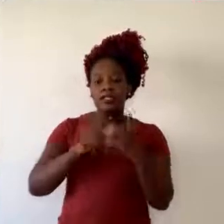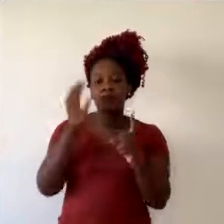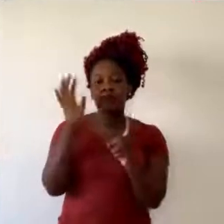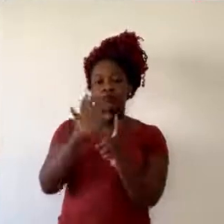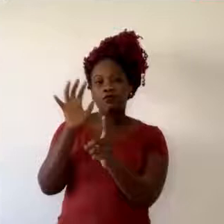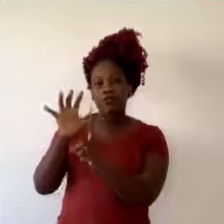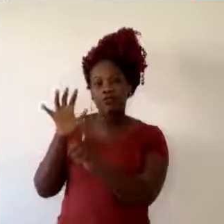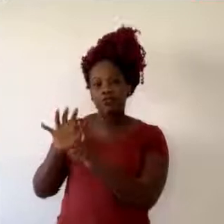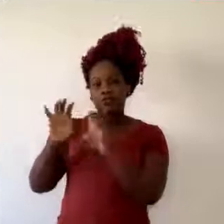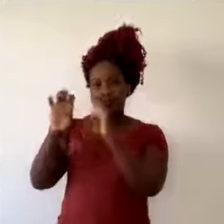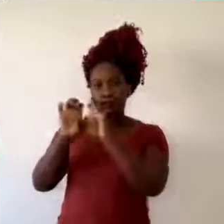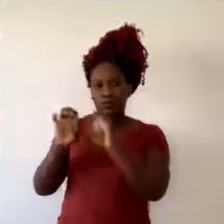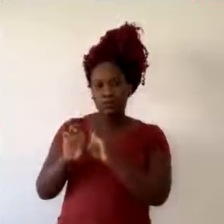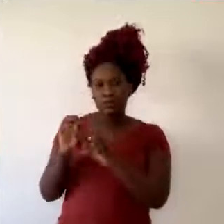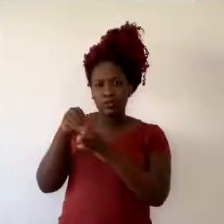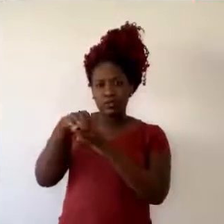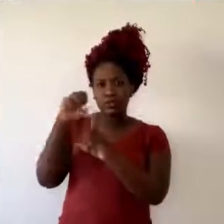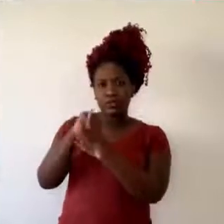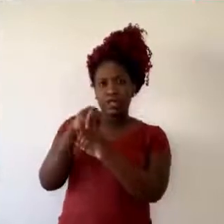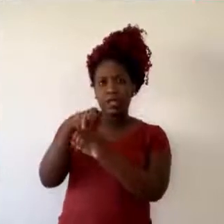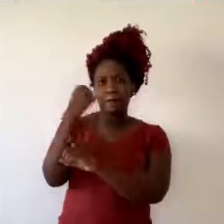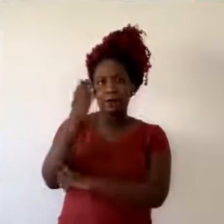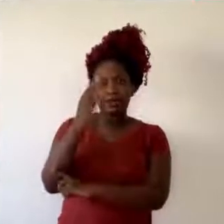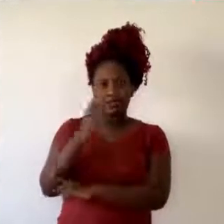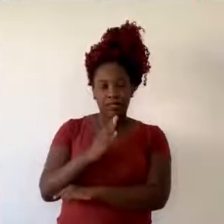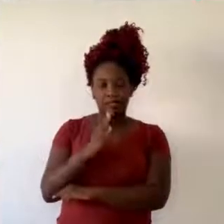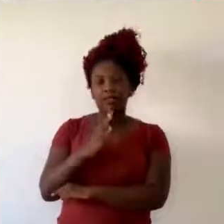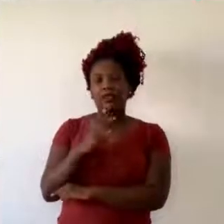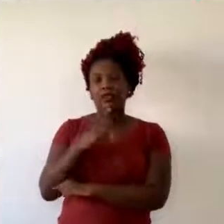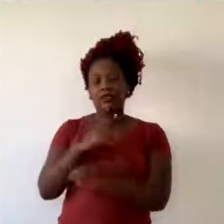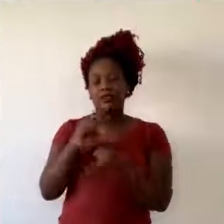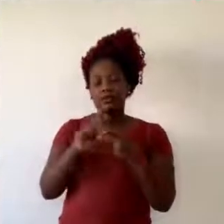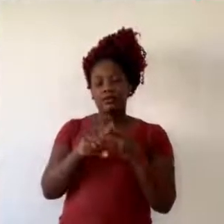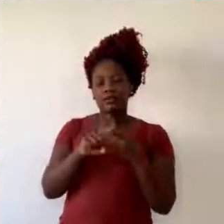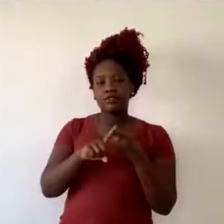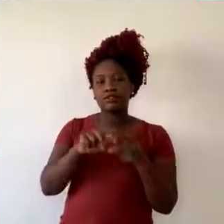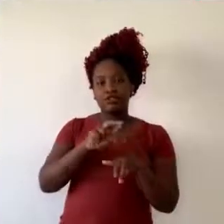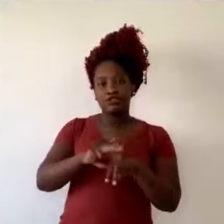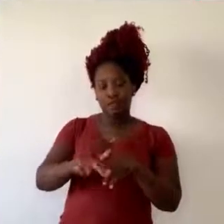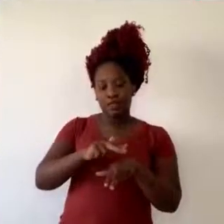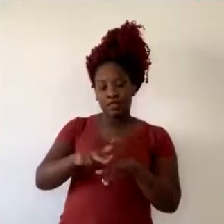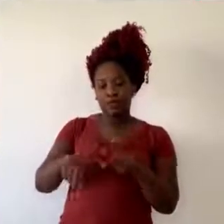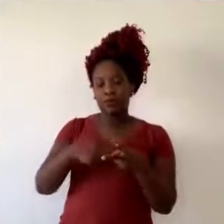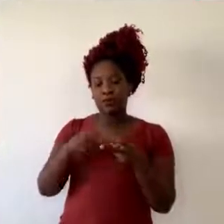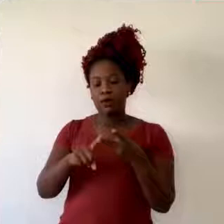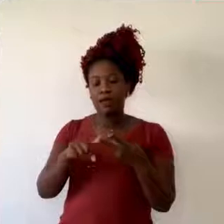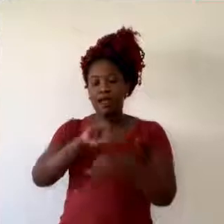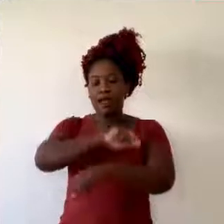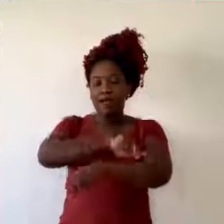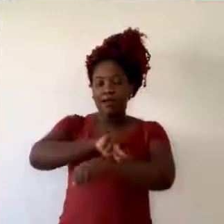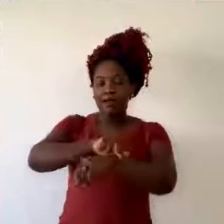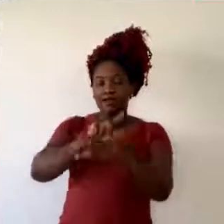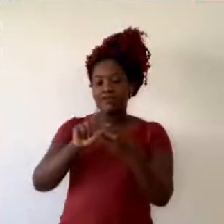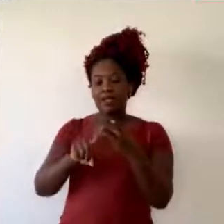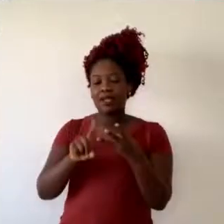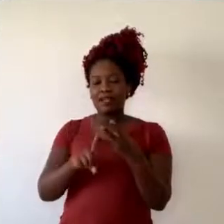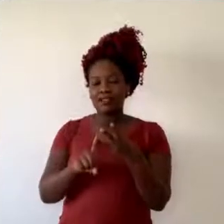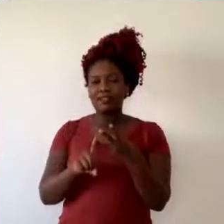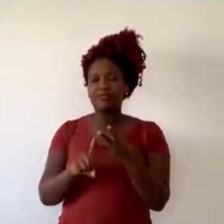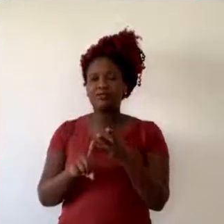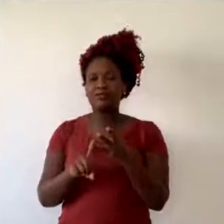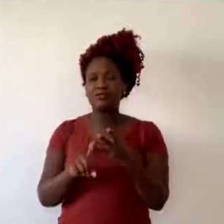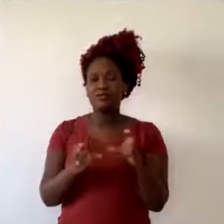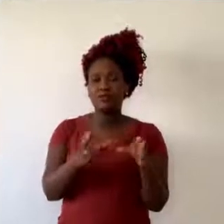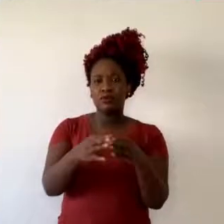three determinants that are structuring of Brazilian society, we are talking about issues of gender, race,